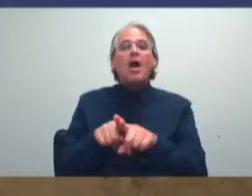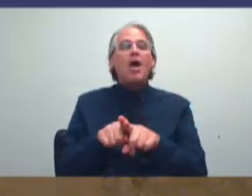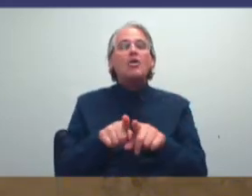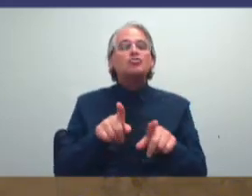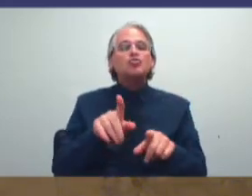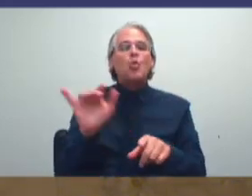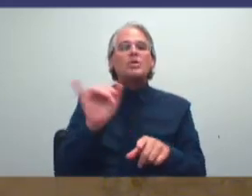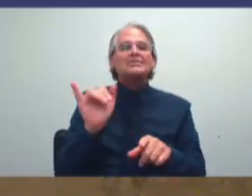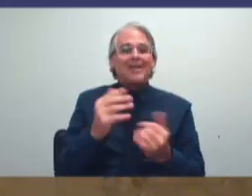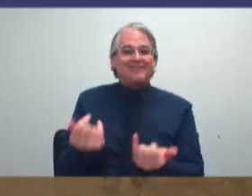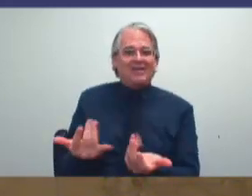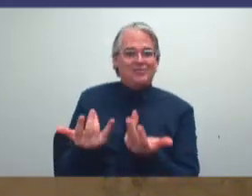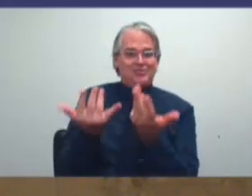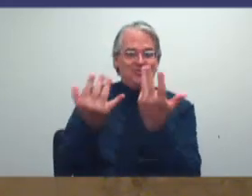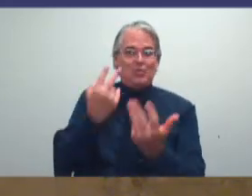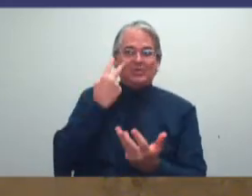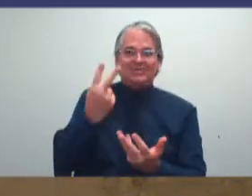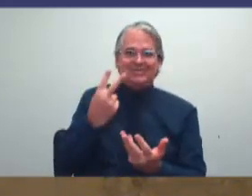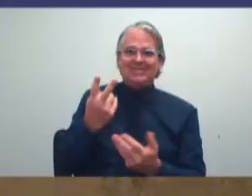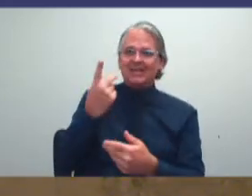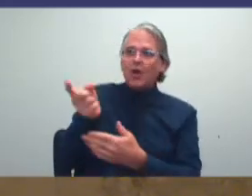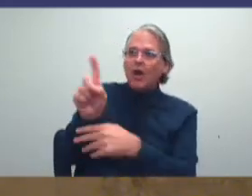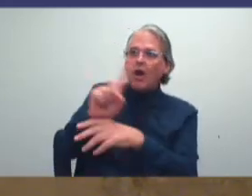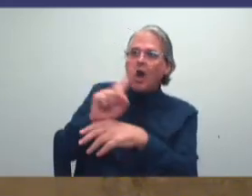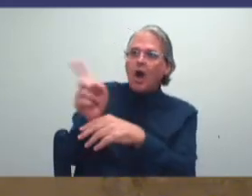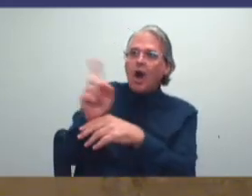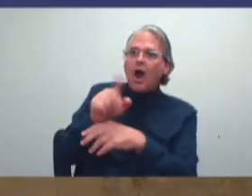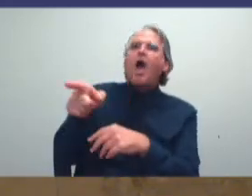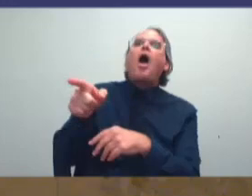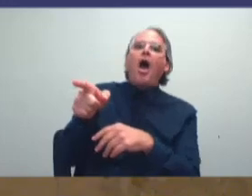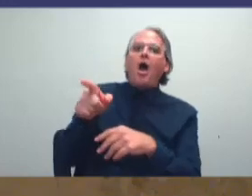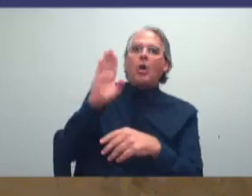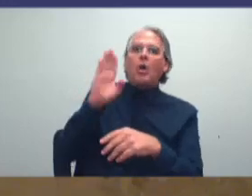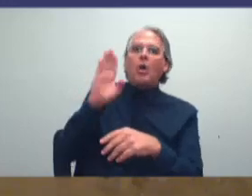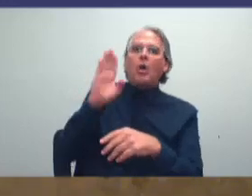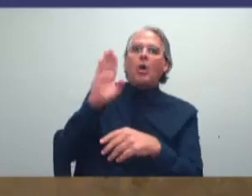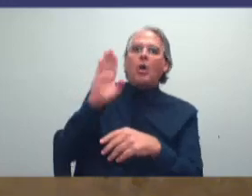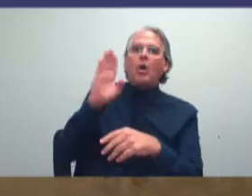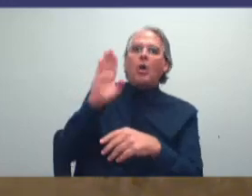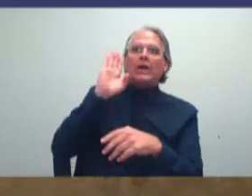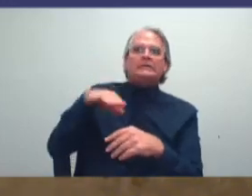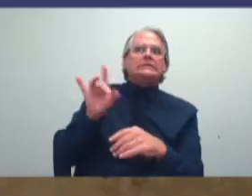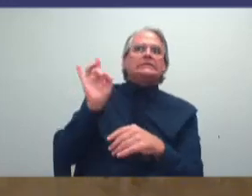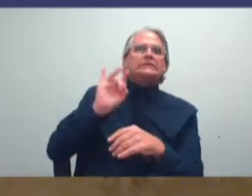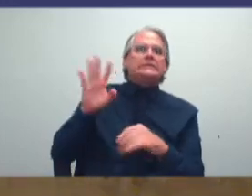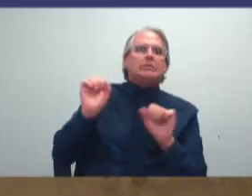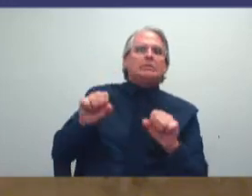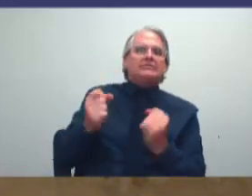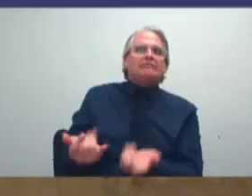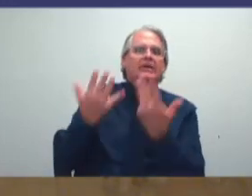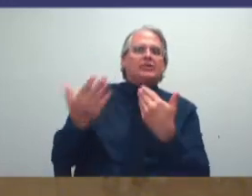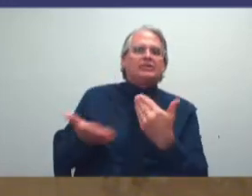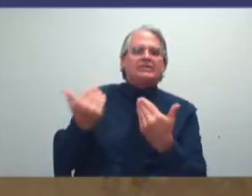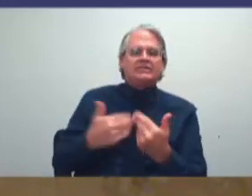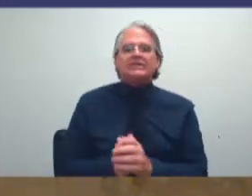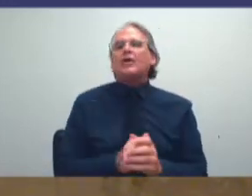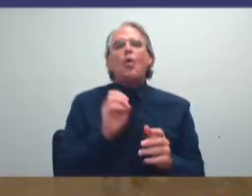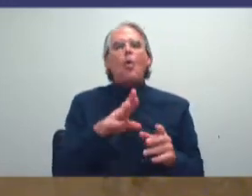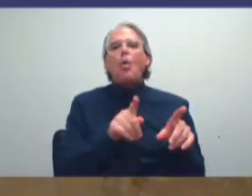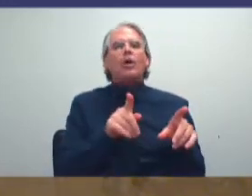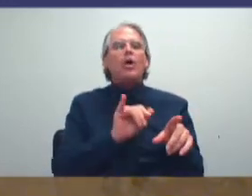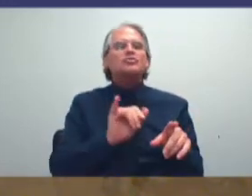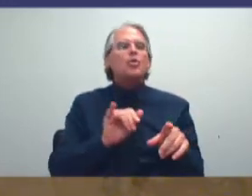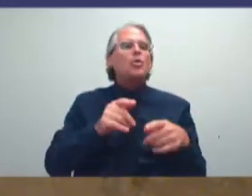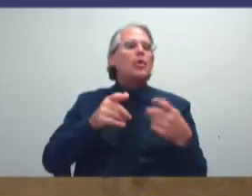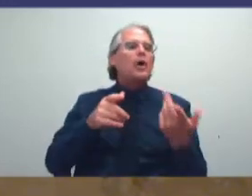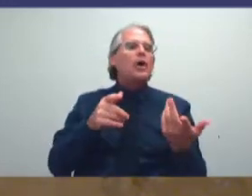we're all used to watching and following based on our individual risks, and make it very simple and easy to follow daily. I also want to